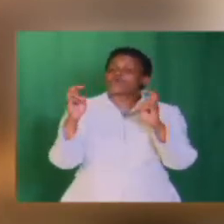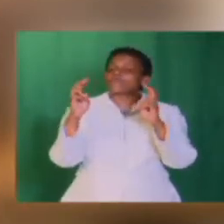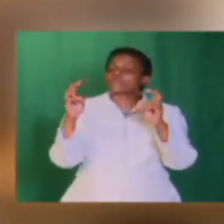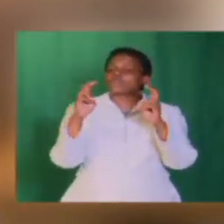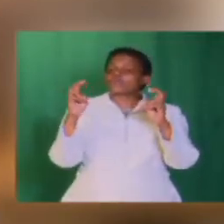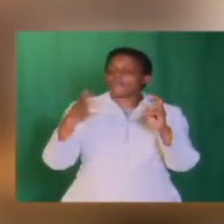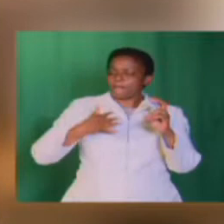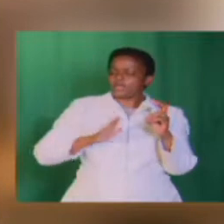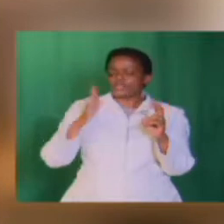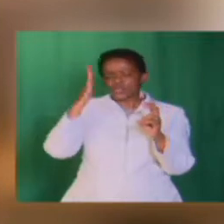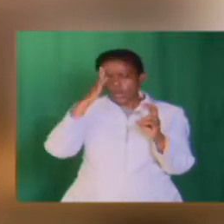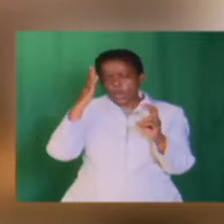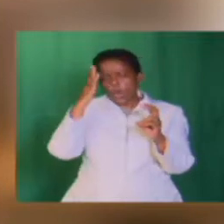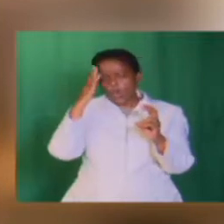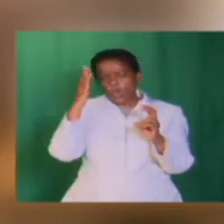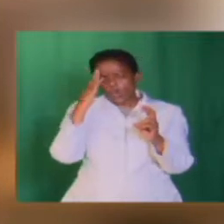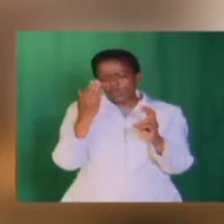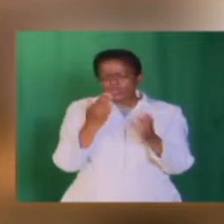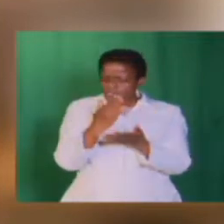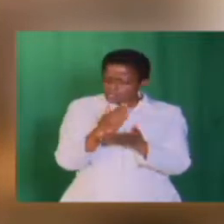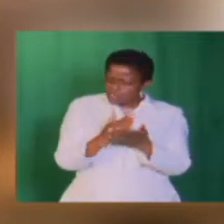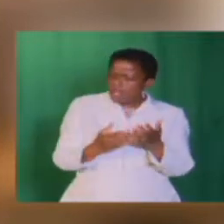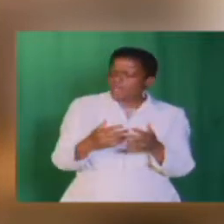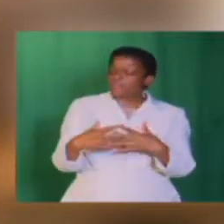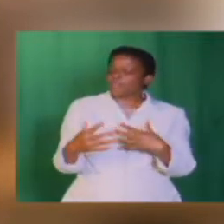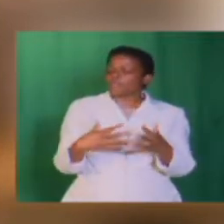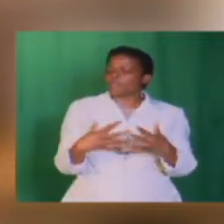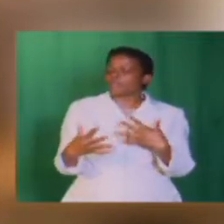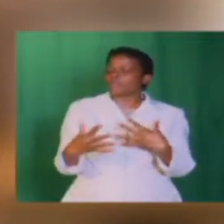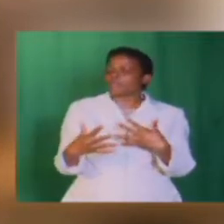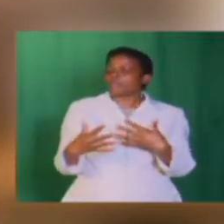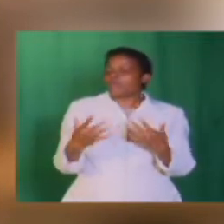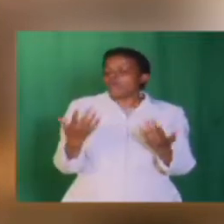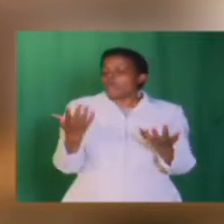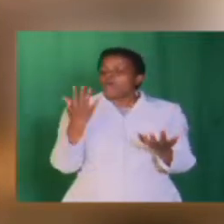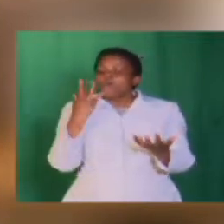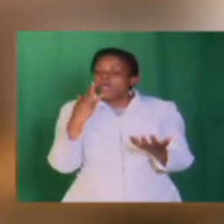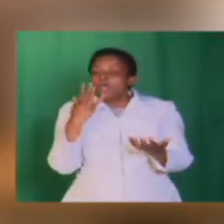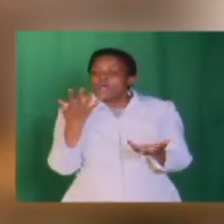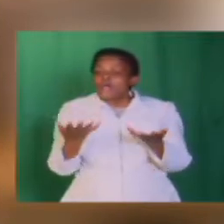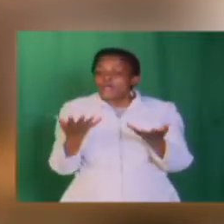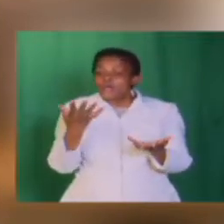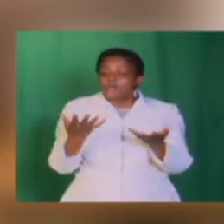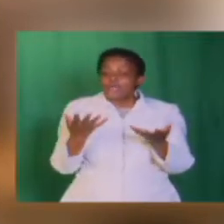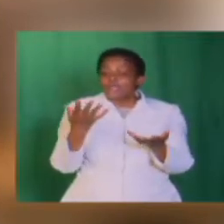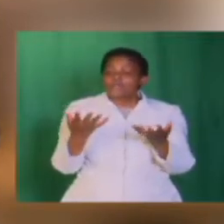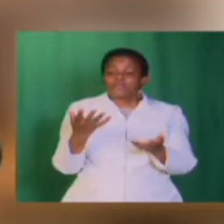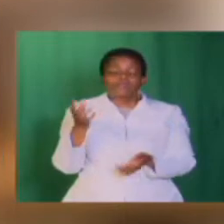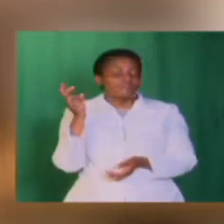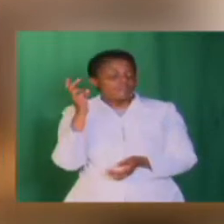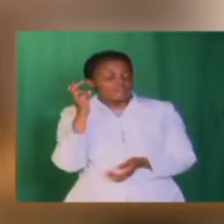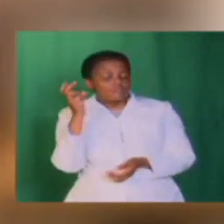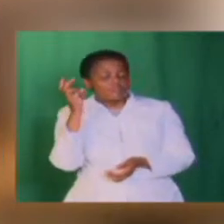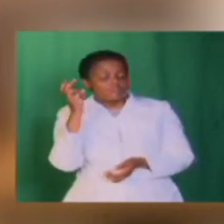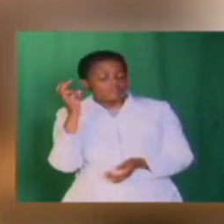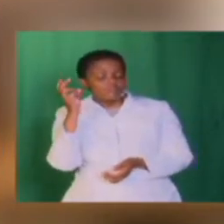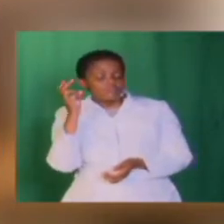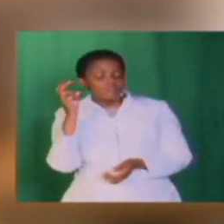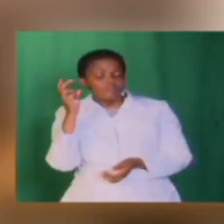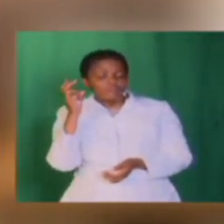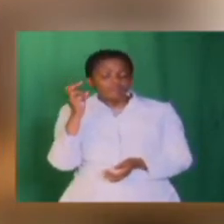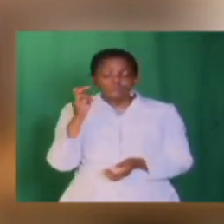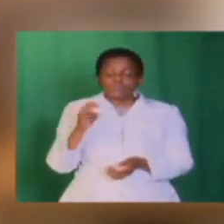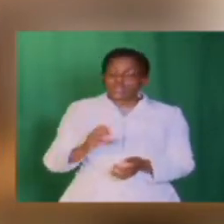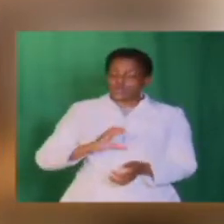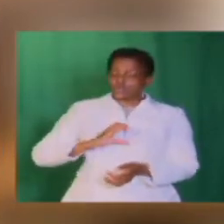hand. And you'll discover that even when you are in your speaking exercise or when you're doing your oral assessment, when you have confidence in the